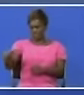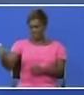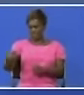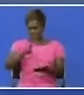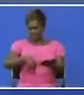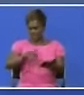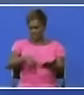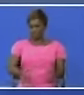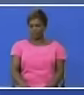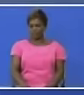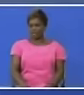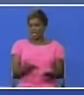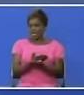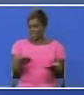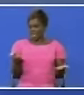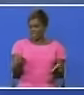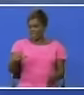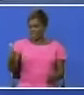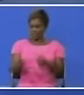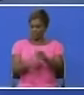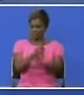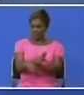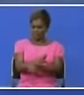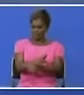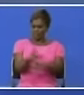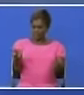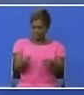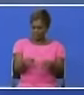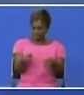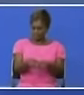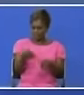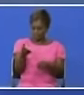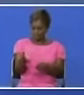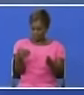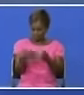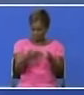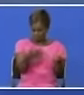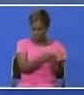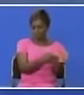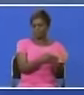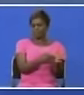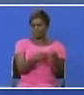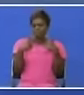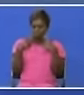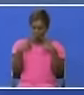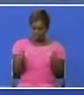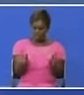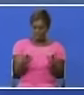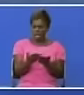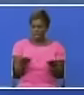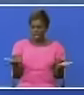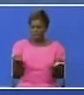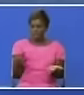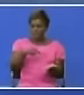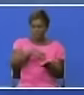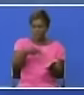Yeah. In the case of any film in respect of which such approval has been denied, broadcast the film or any part